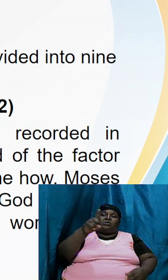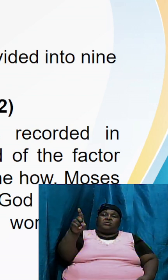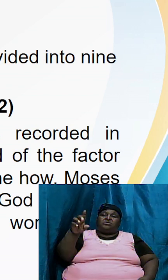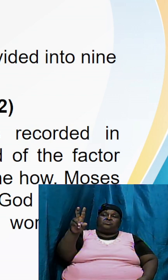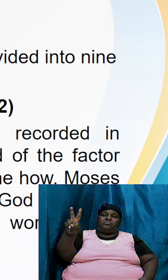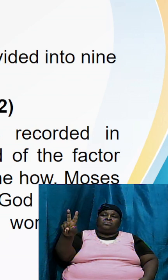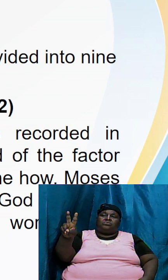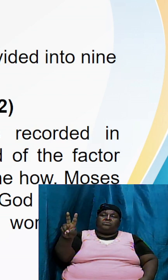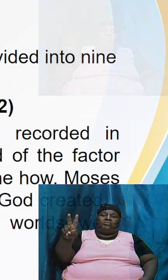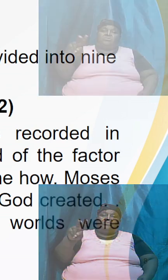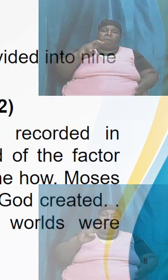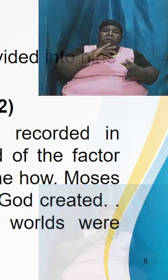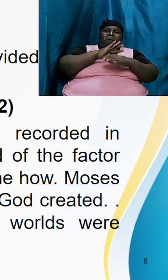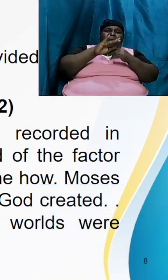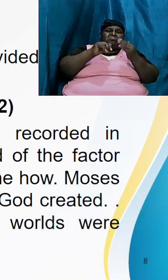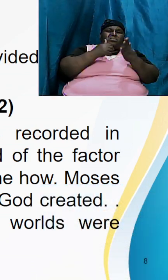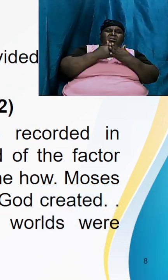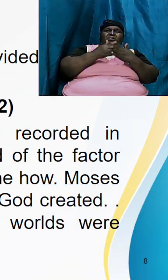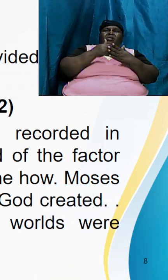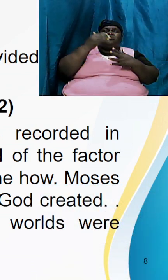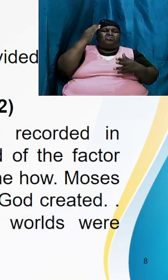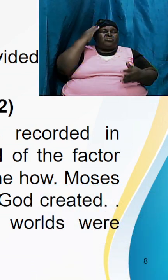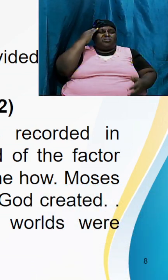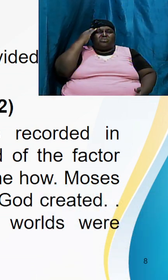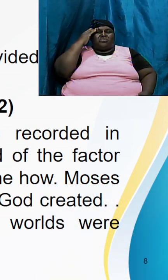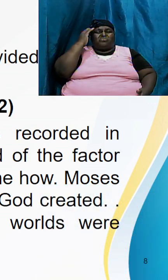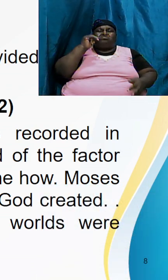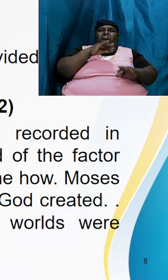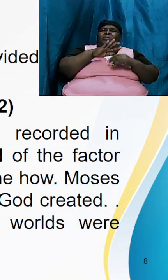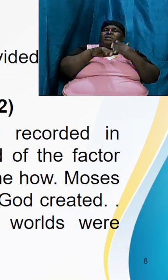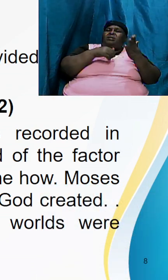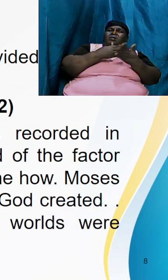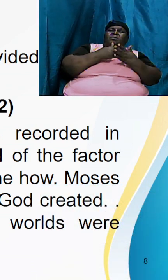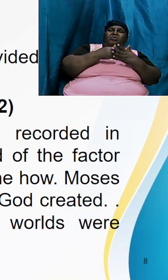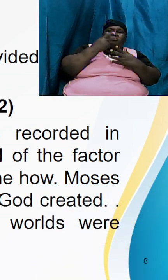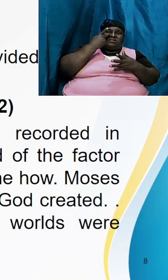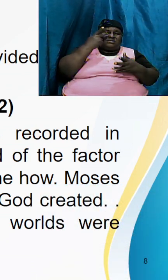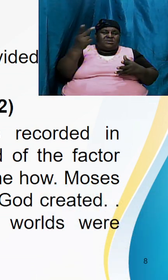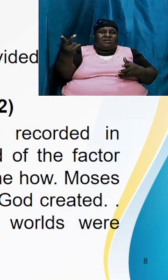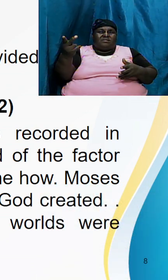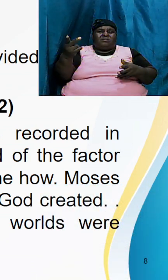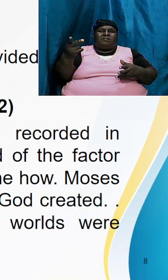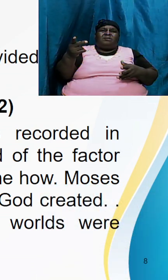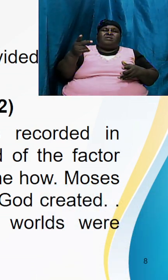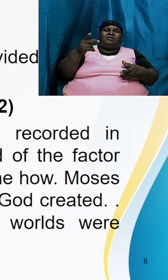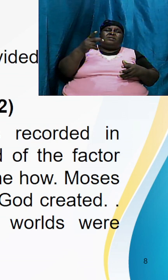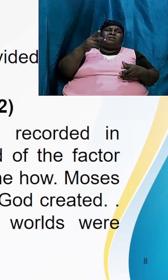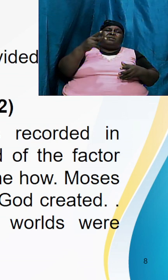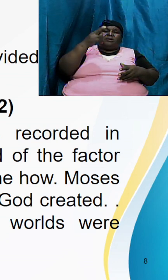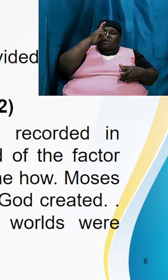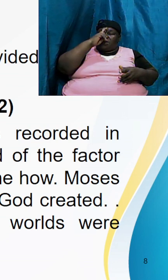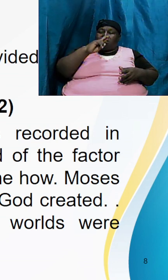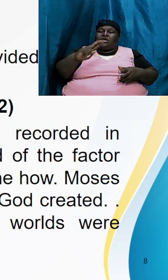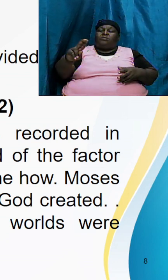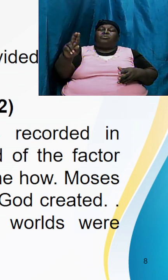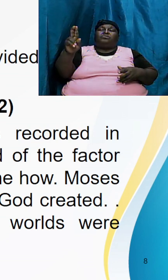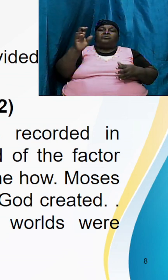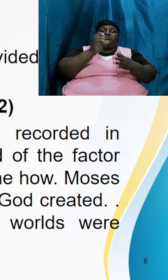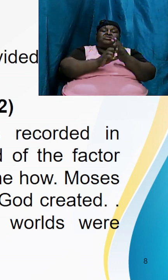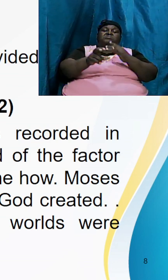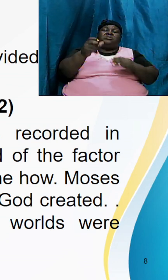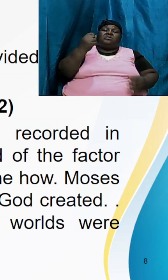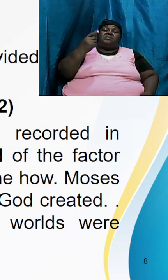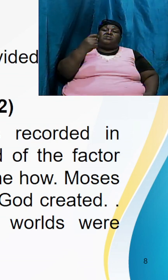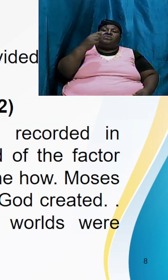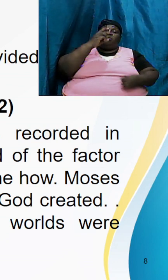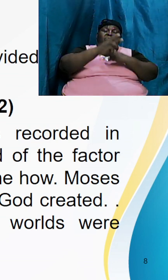all that we know all that we see Hebrews chapter 11 and verse 3 tells us that